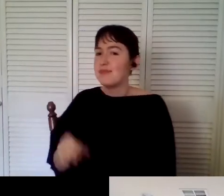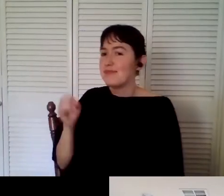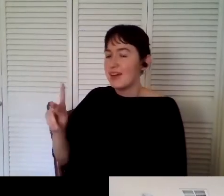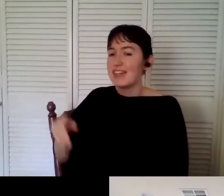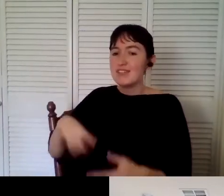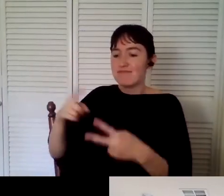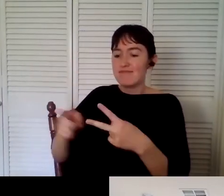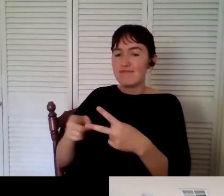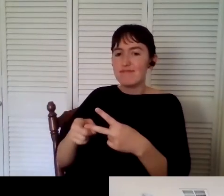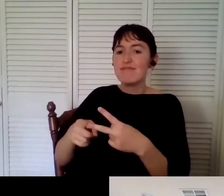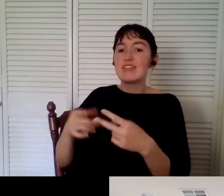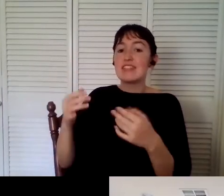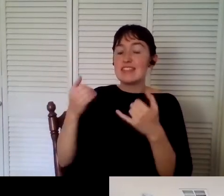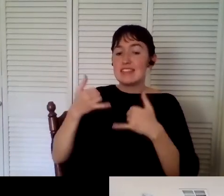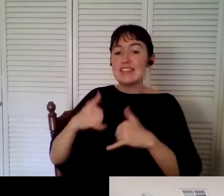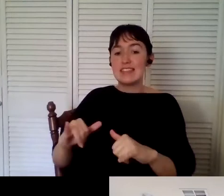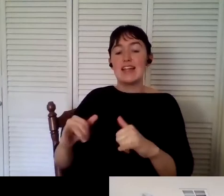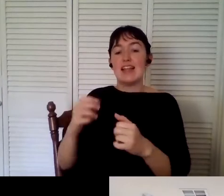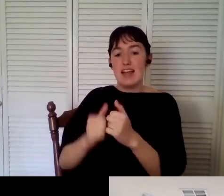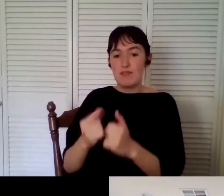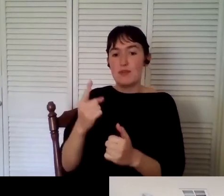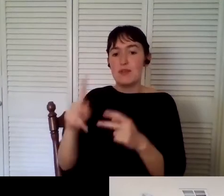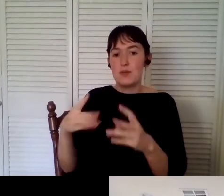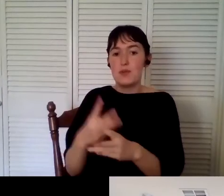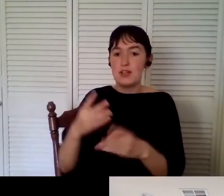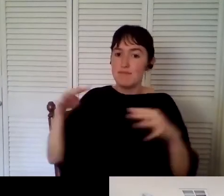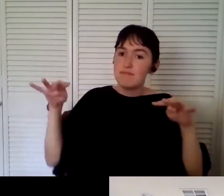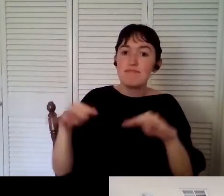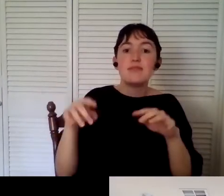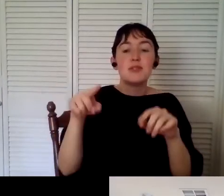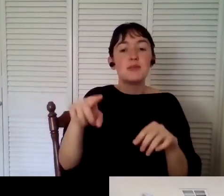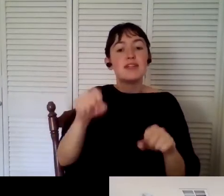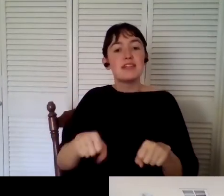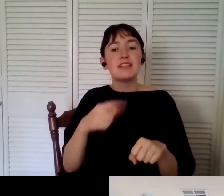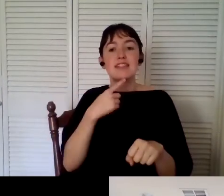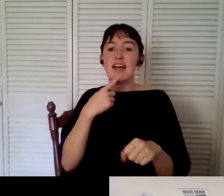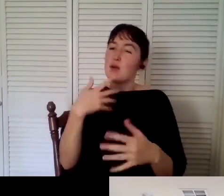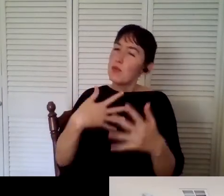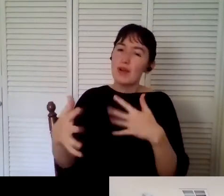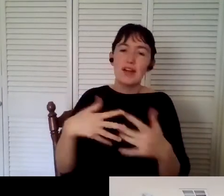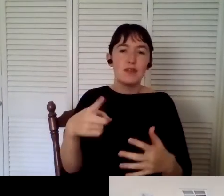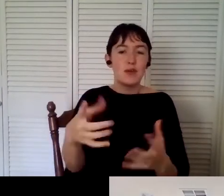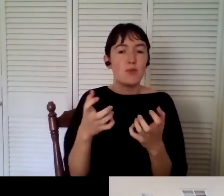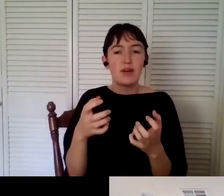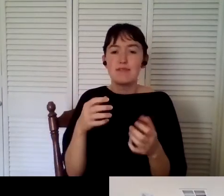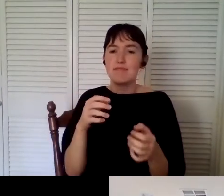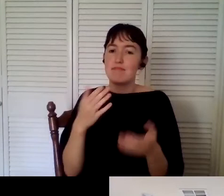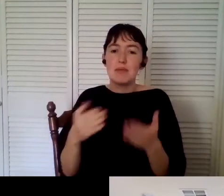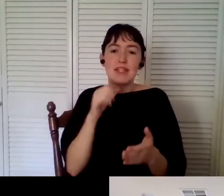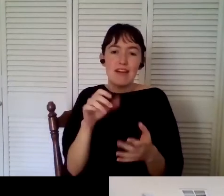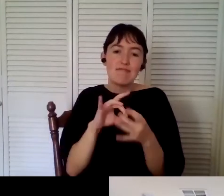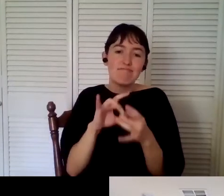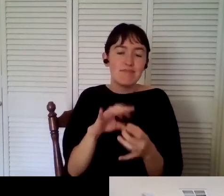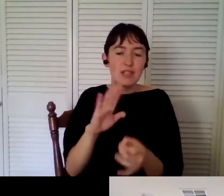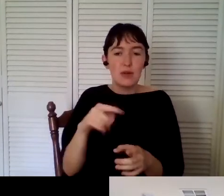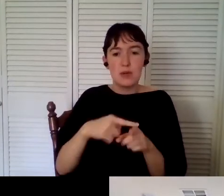be about anything. It can be important. It can be unimportant. It could be whatever you want. What do you tell them? Oh my goodness.